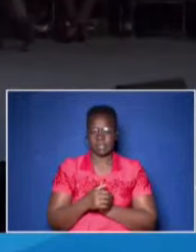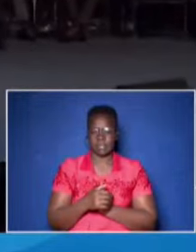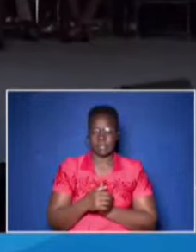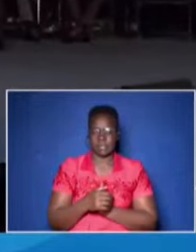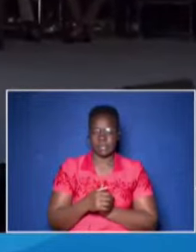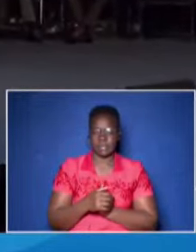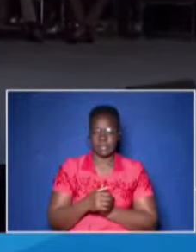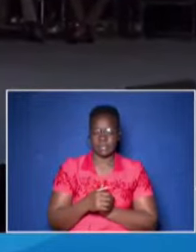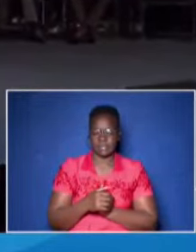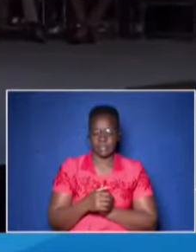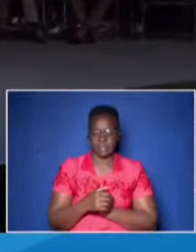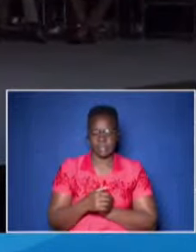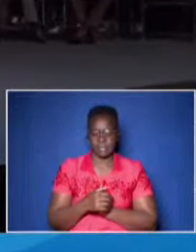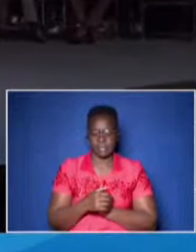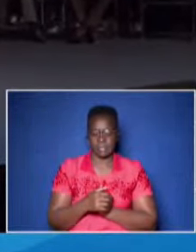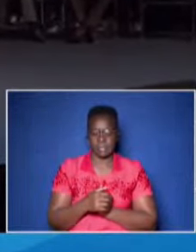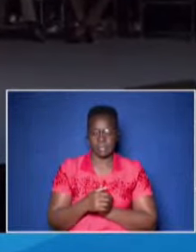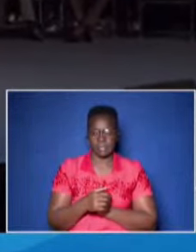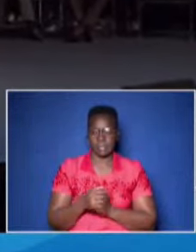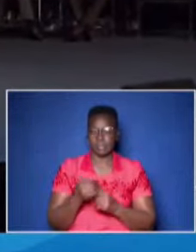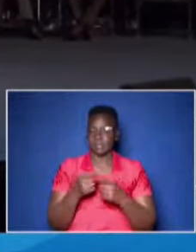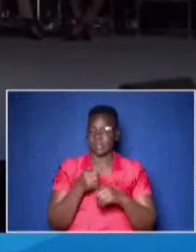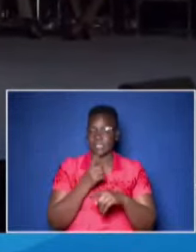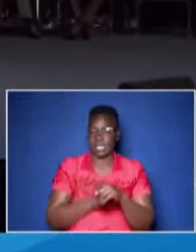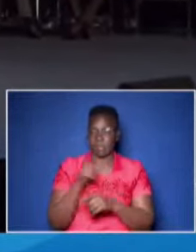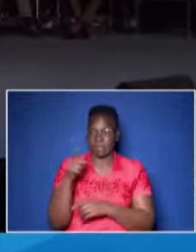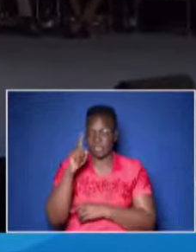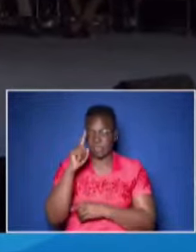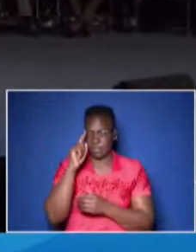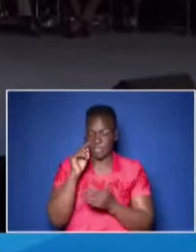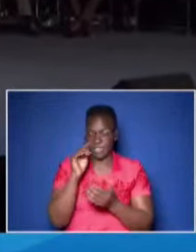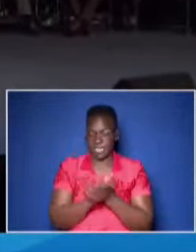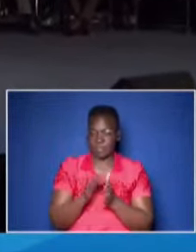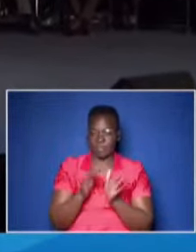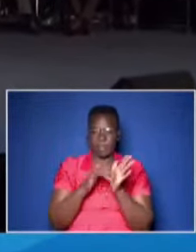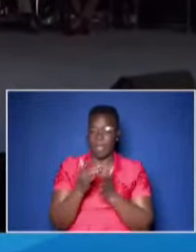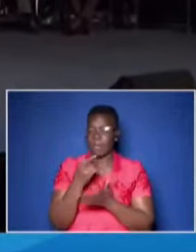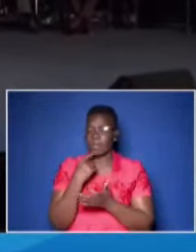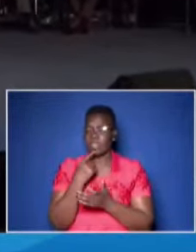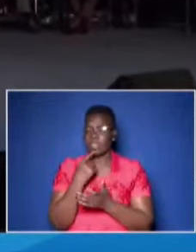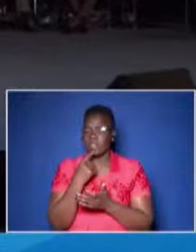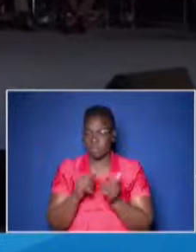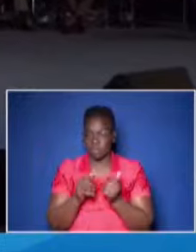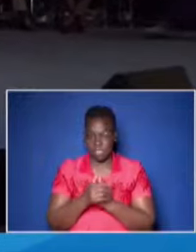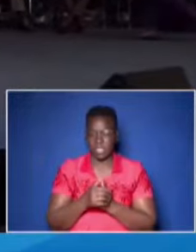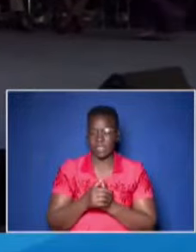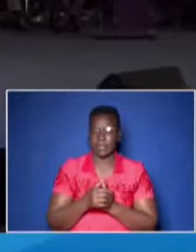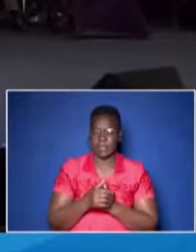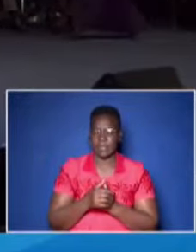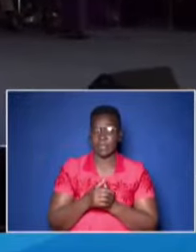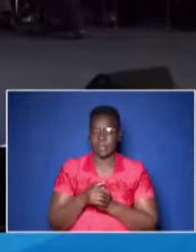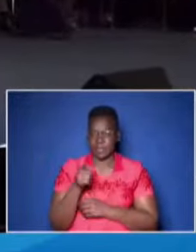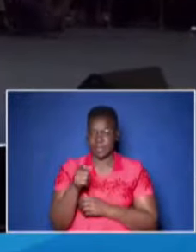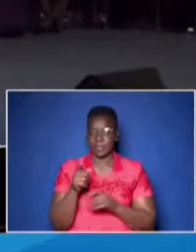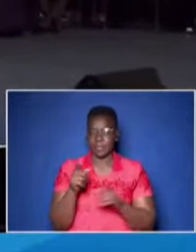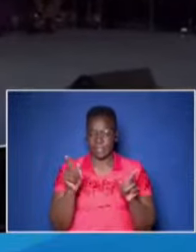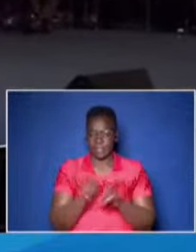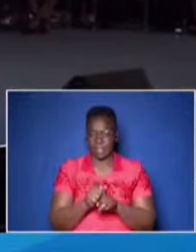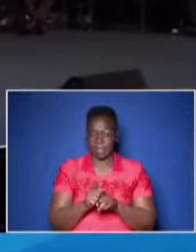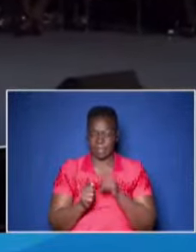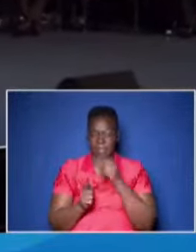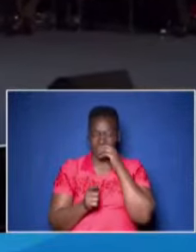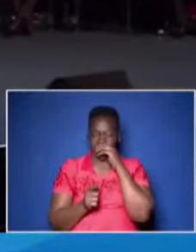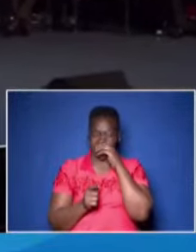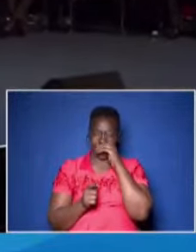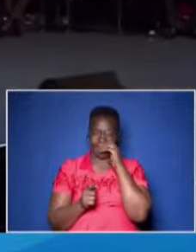what the Bible says all right so dear Archbishop would you come and ask them how to do it come please and